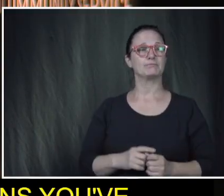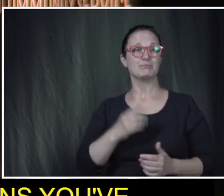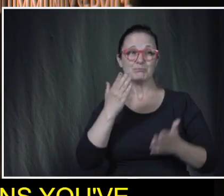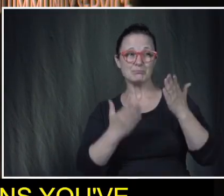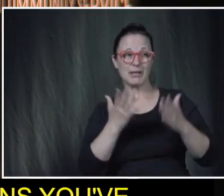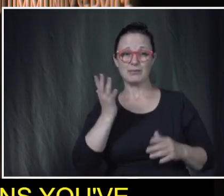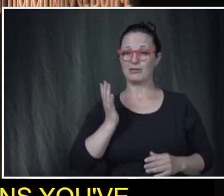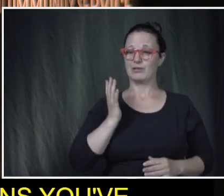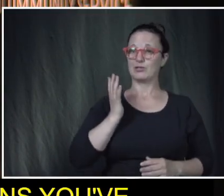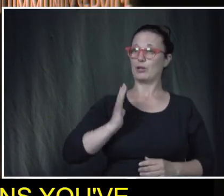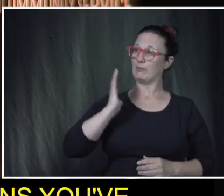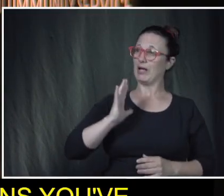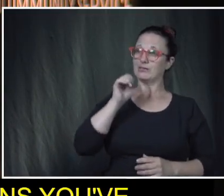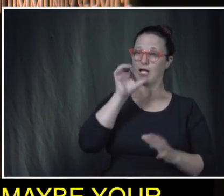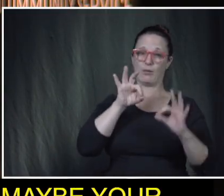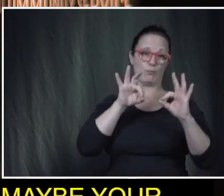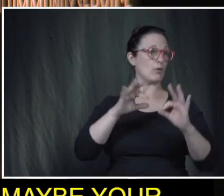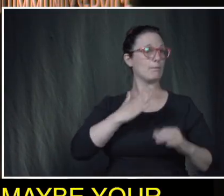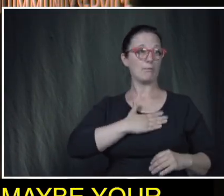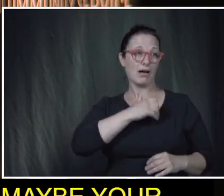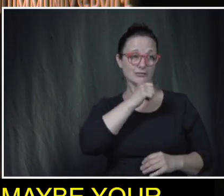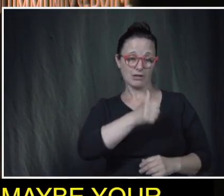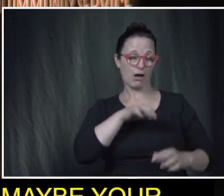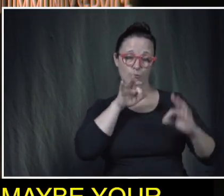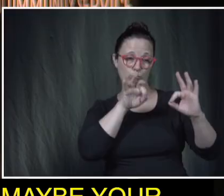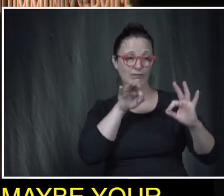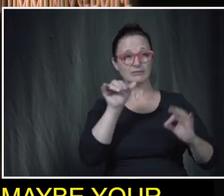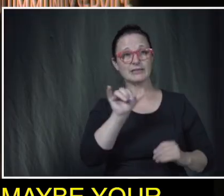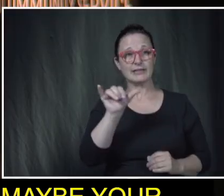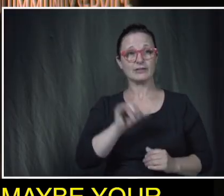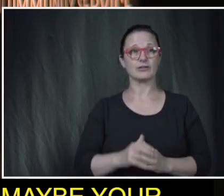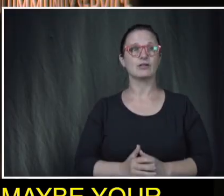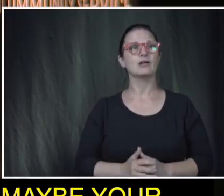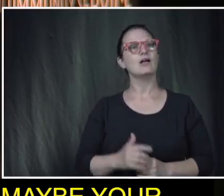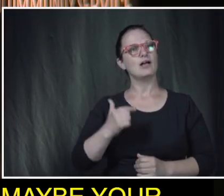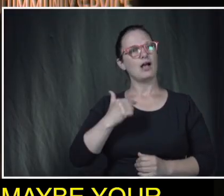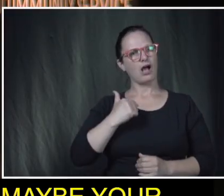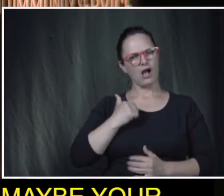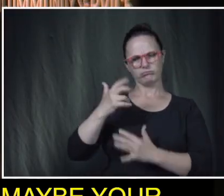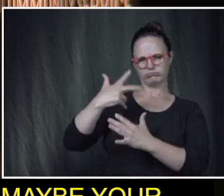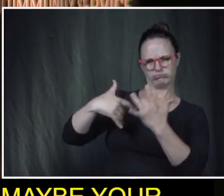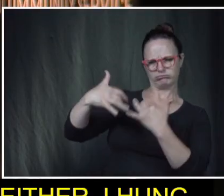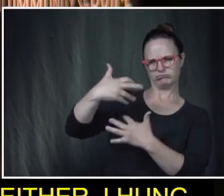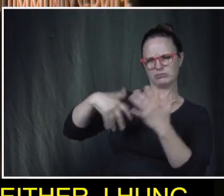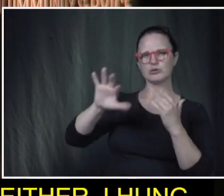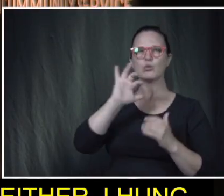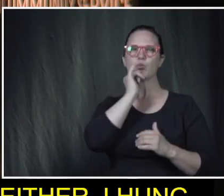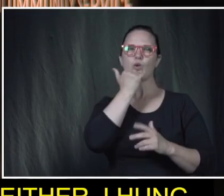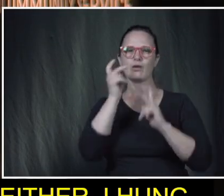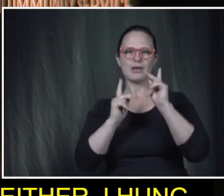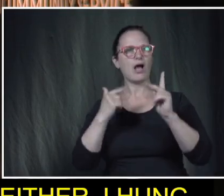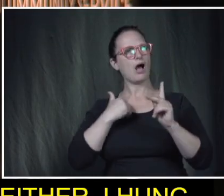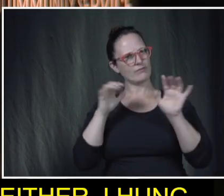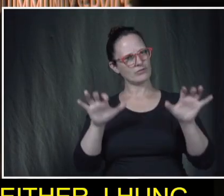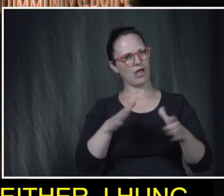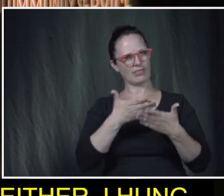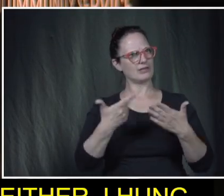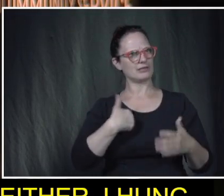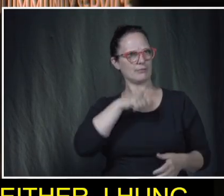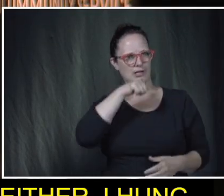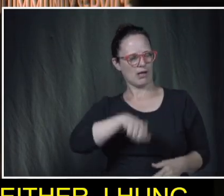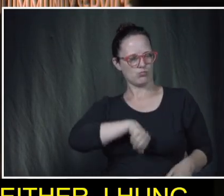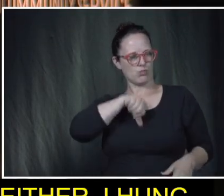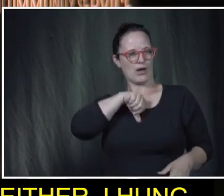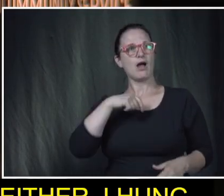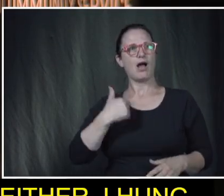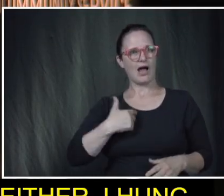past isn't perfect. Mine isn't either. I hung out with the wrong people. I've done things that I'm not proud of. I've